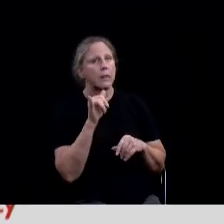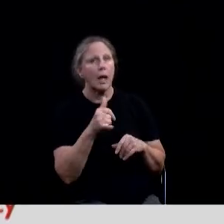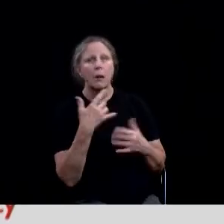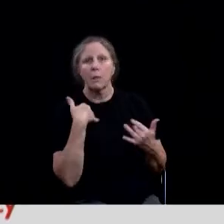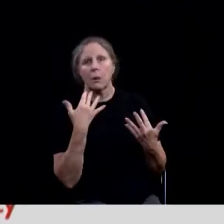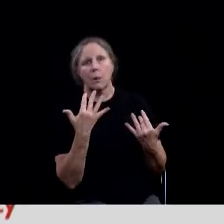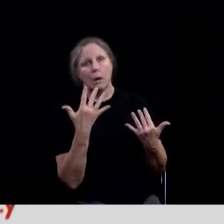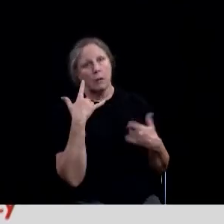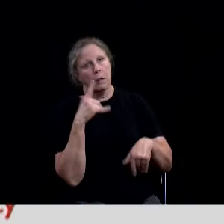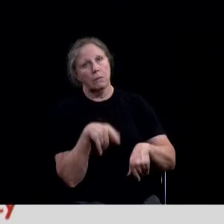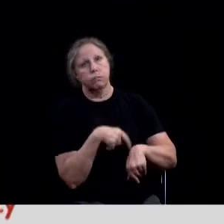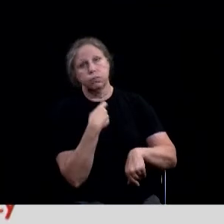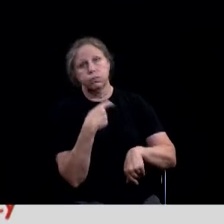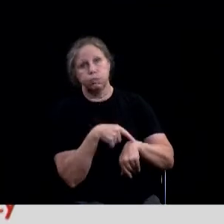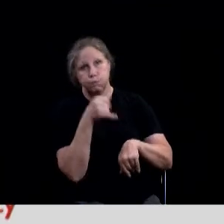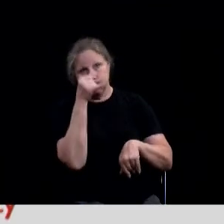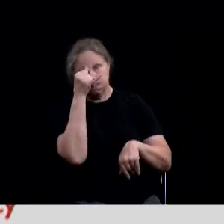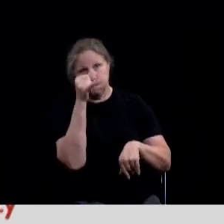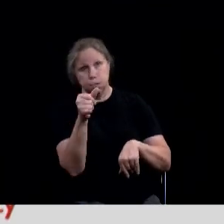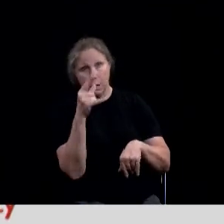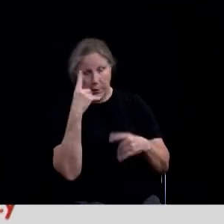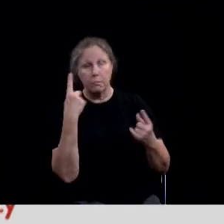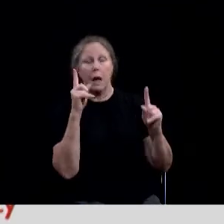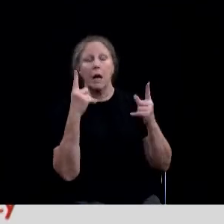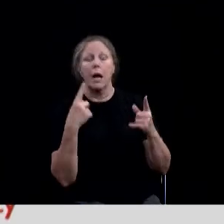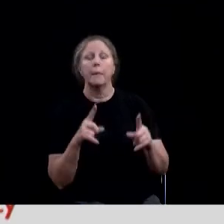we look at, and